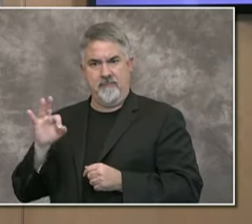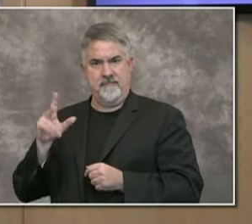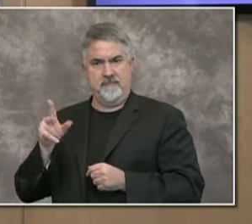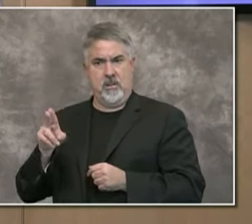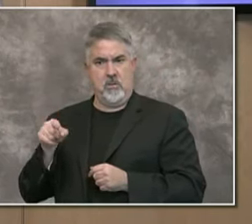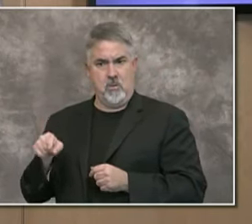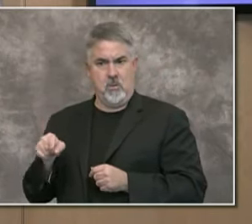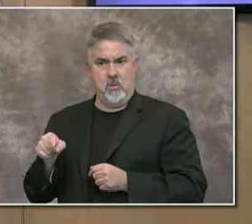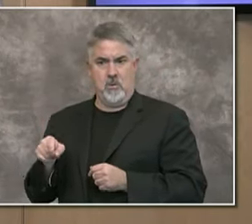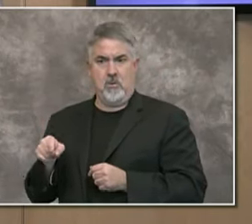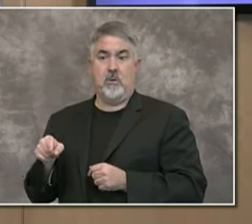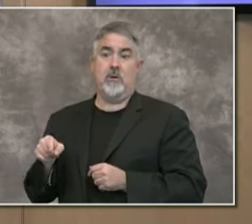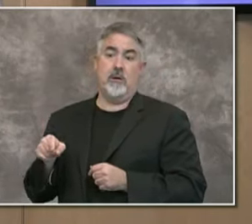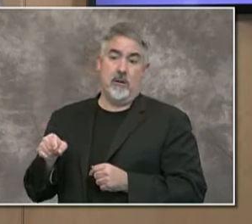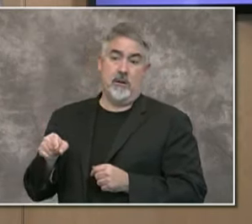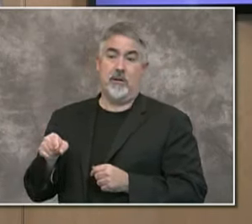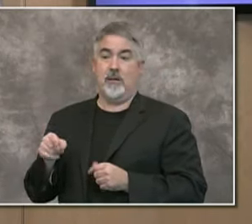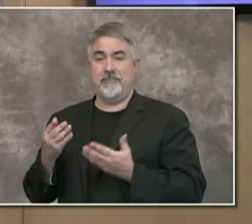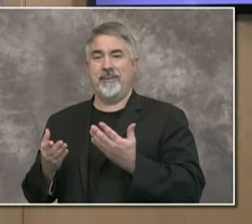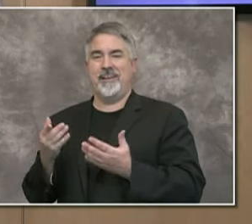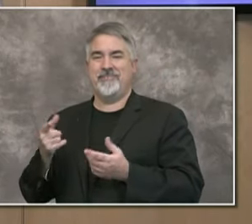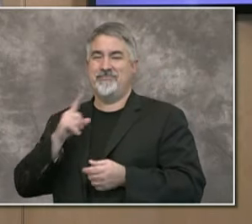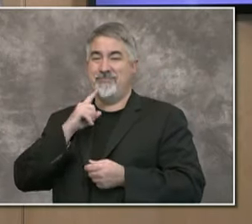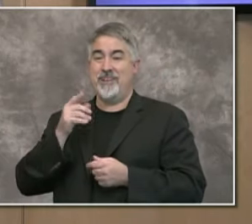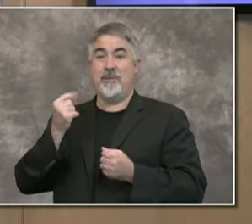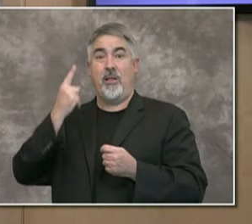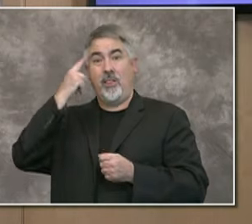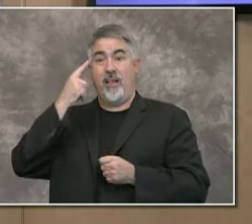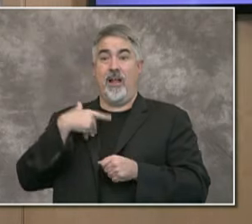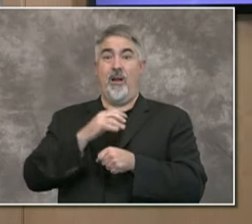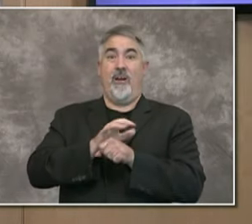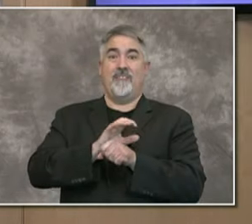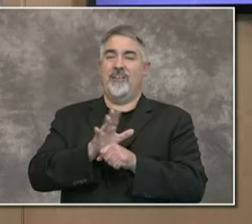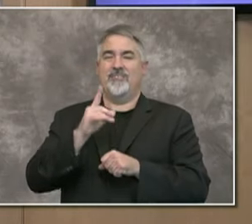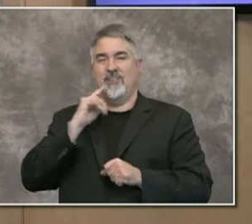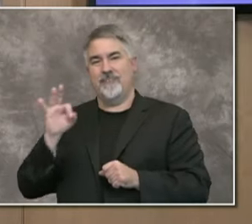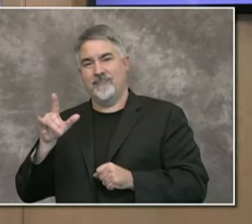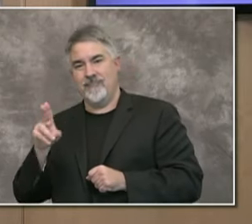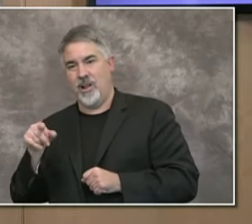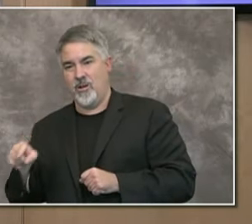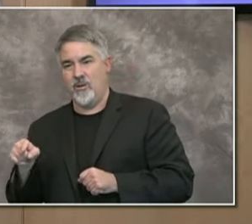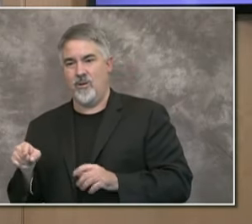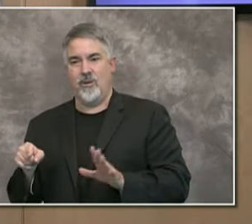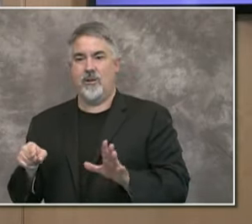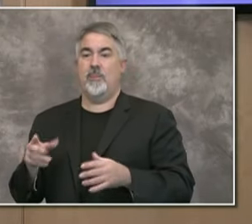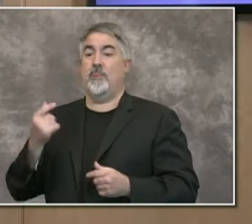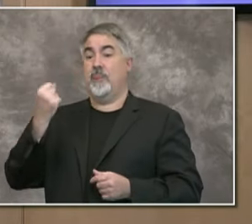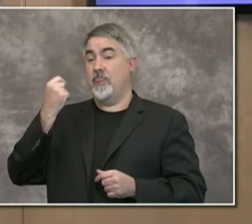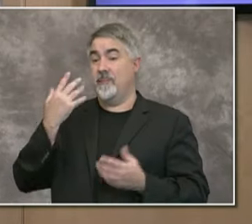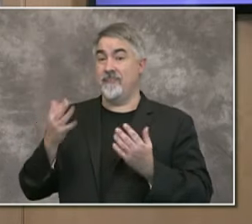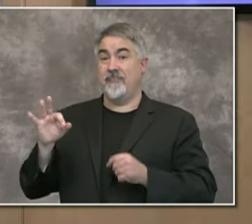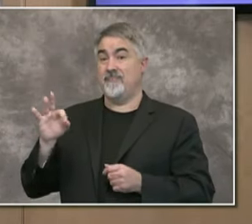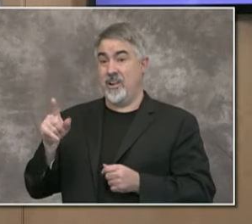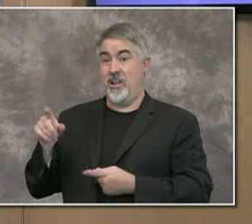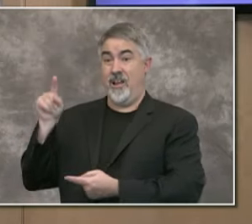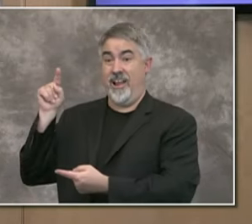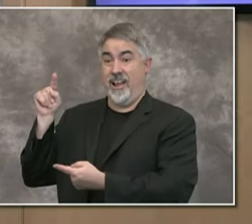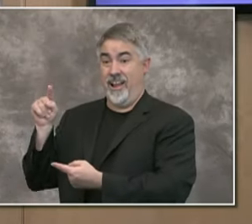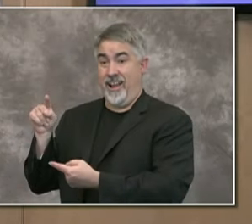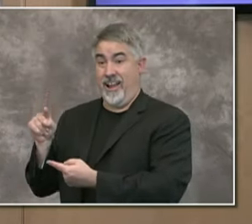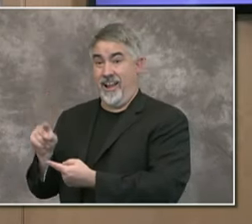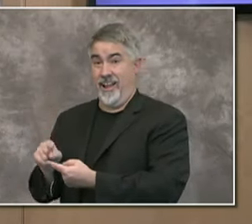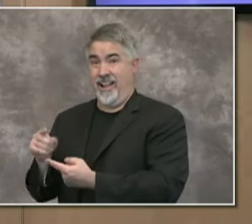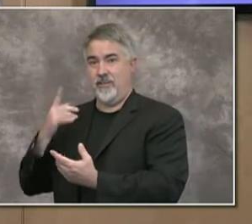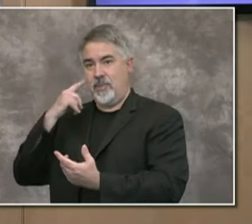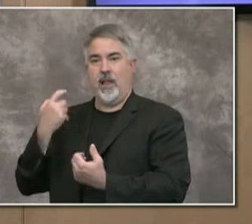be serving as a proxy for social distancing and the effect of social distancing. I think Dr. McDonald said last week that he